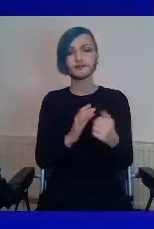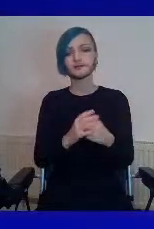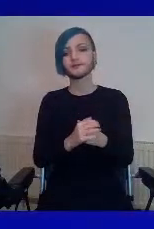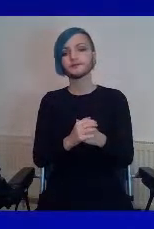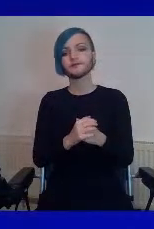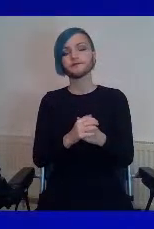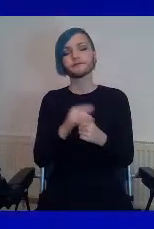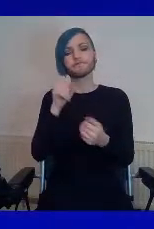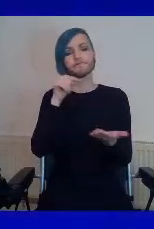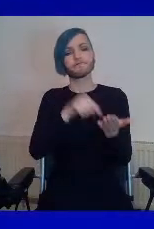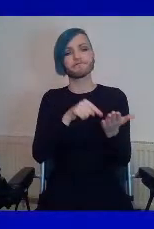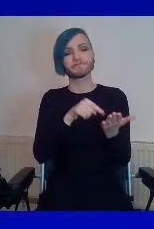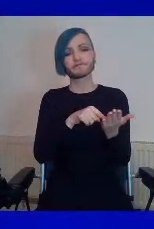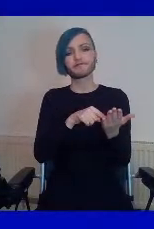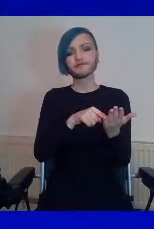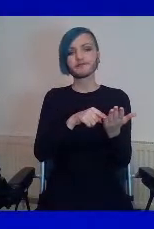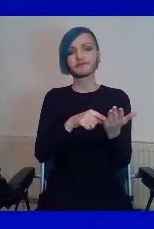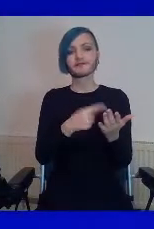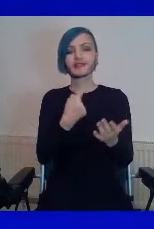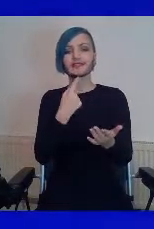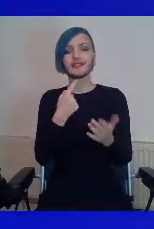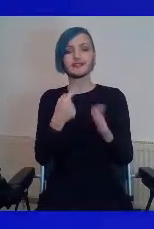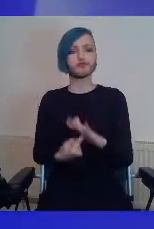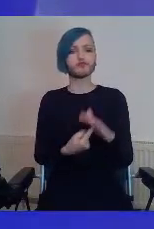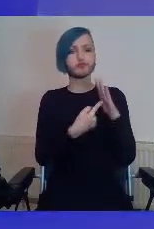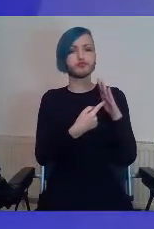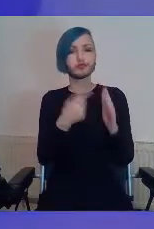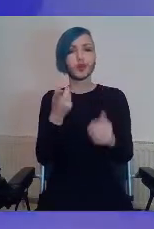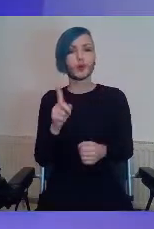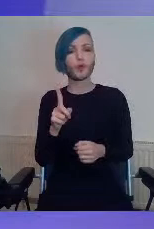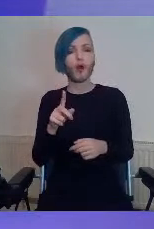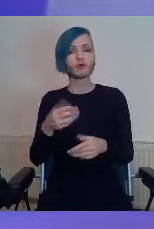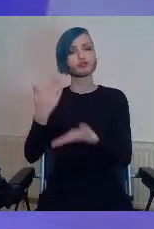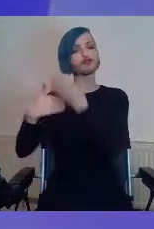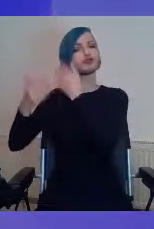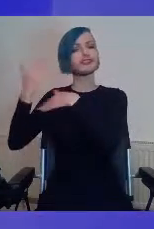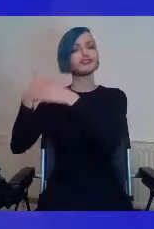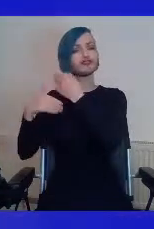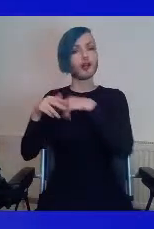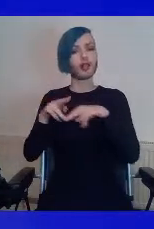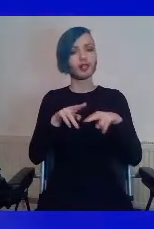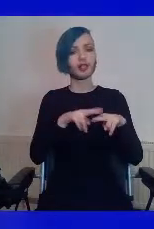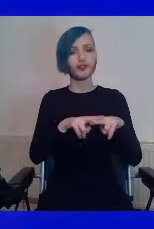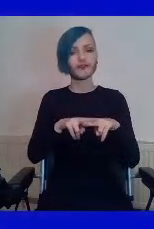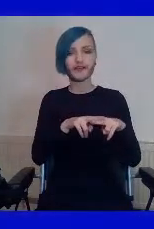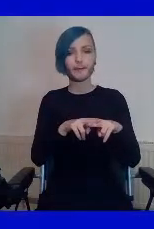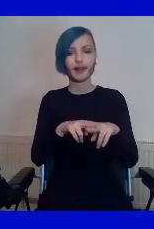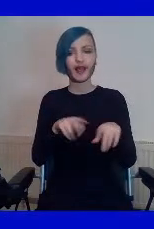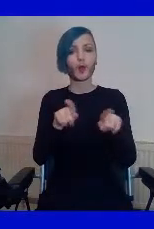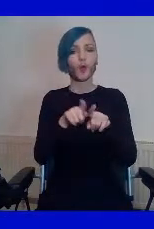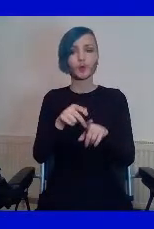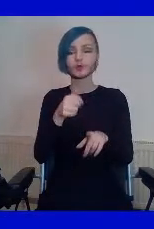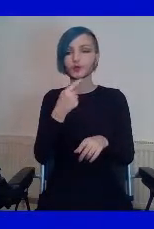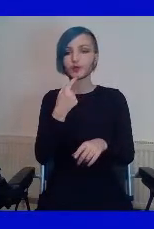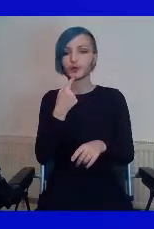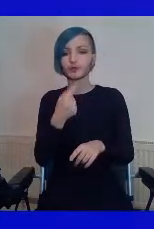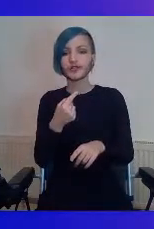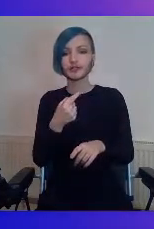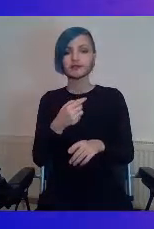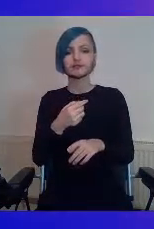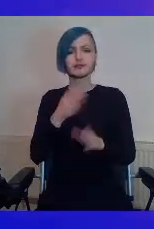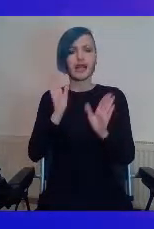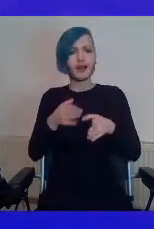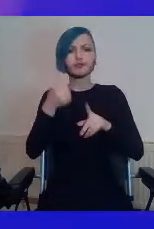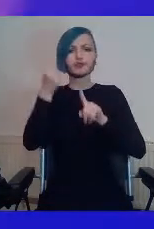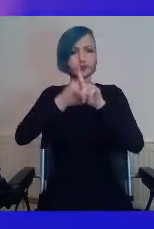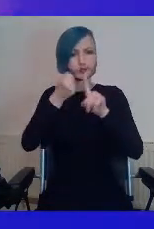emphasizes the importance of the traditional family and also uses the rhetoric of fight, of protection,